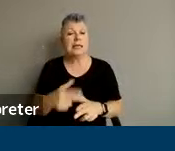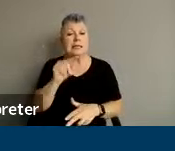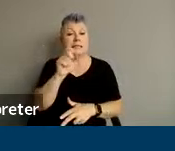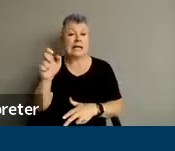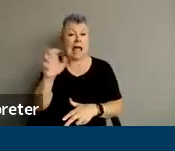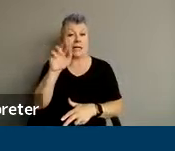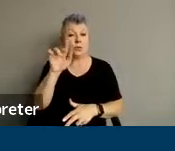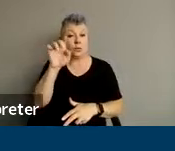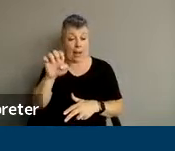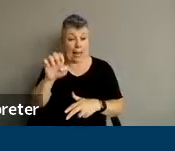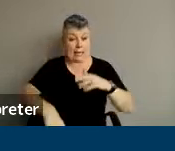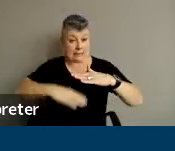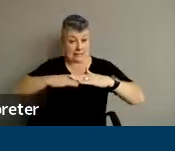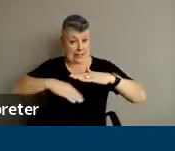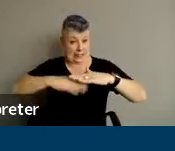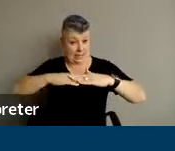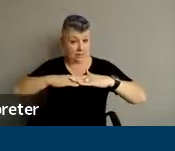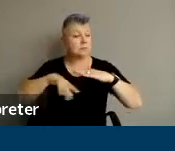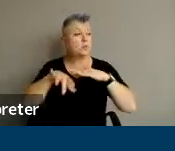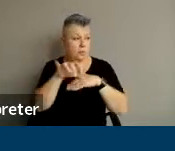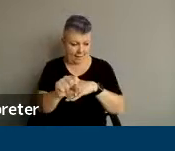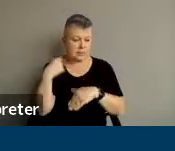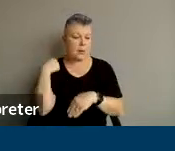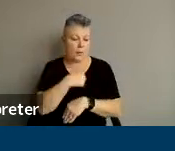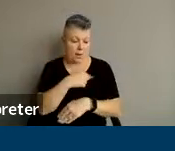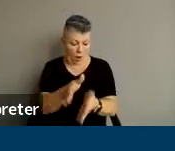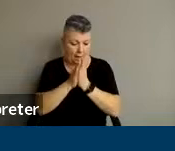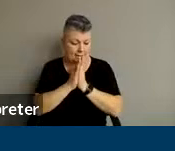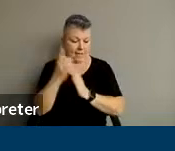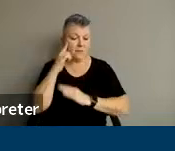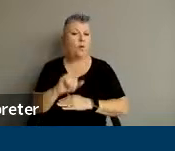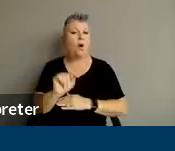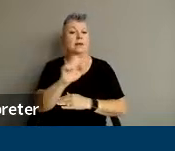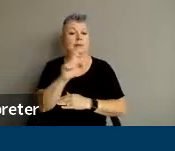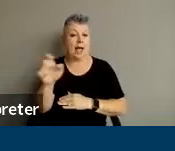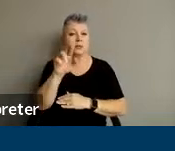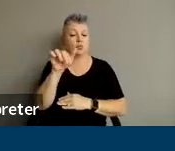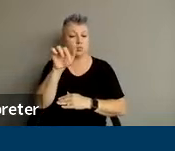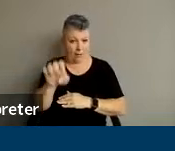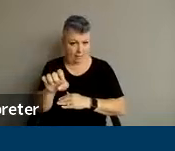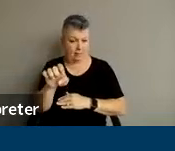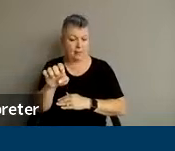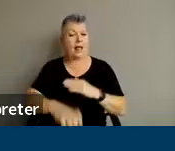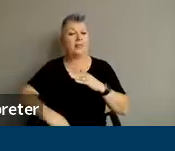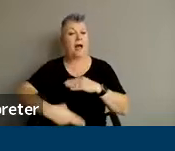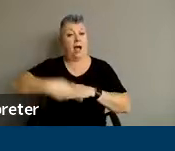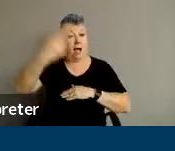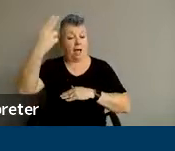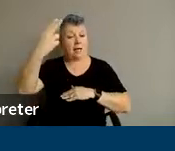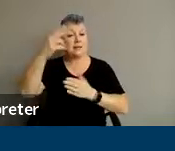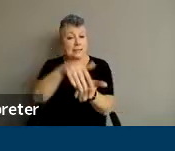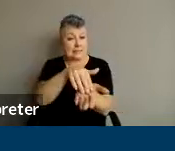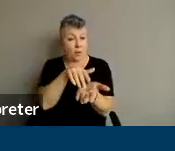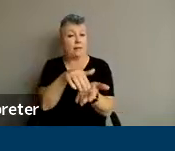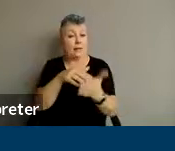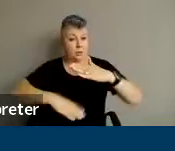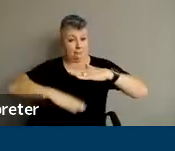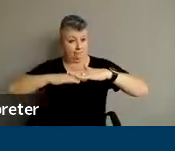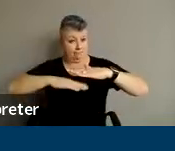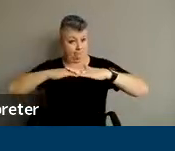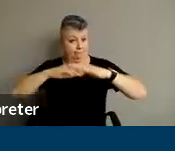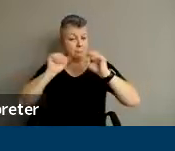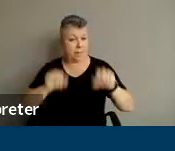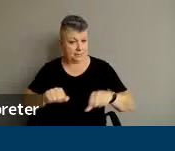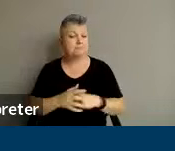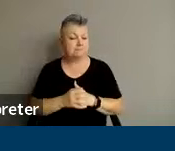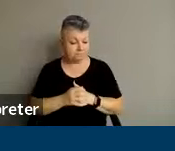what this calculation calculates. So yes, we are asking for a tax rate at the highest calculated tax rate ceiling that has